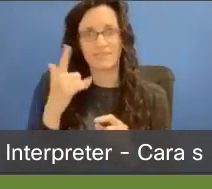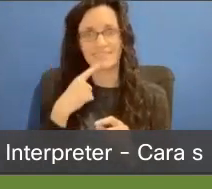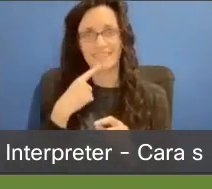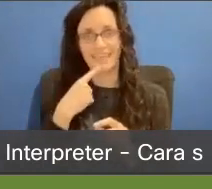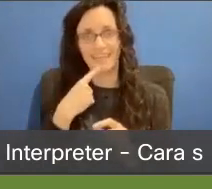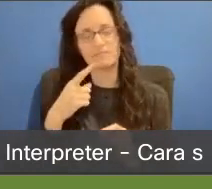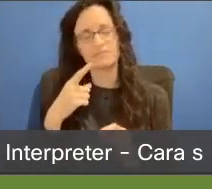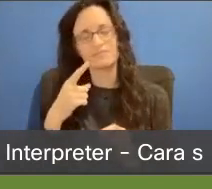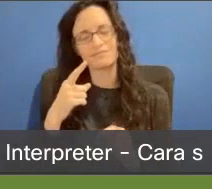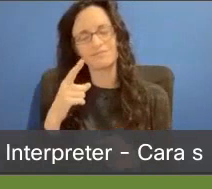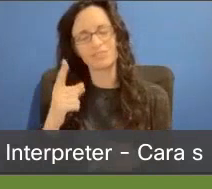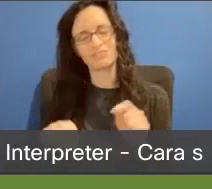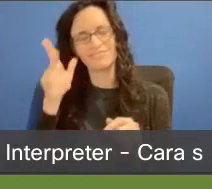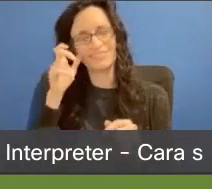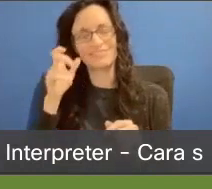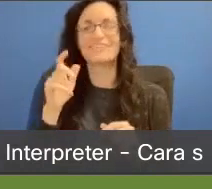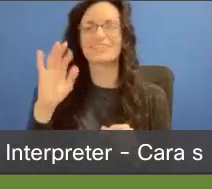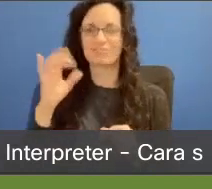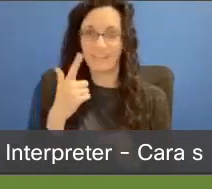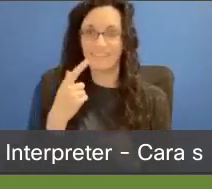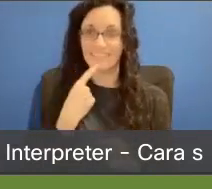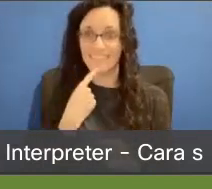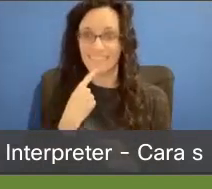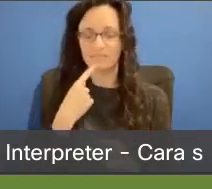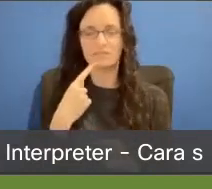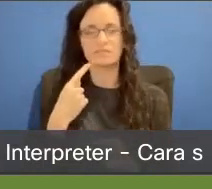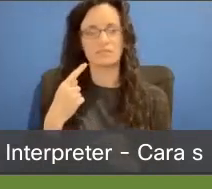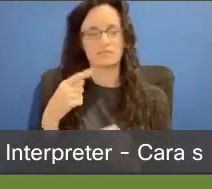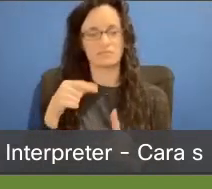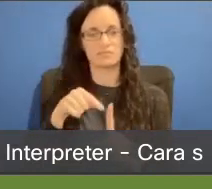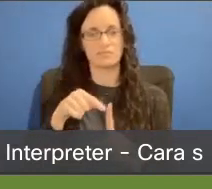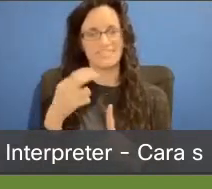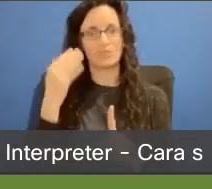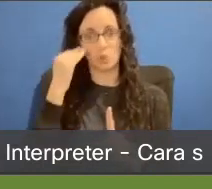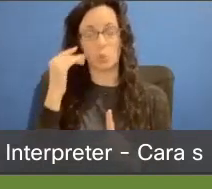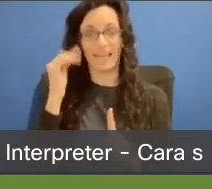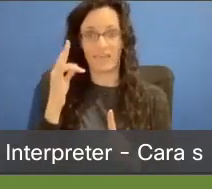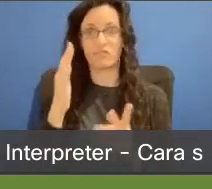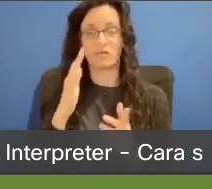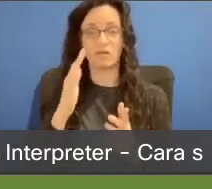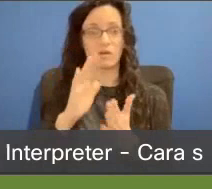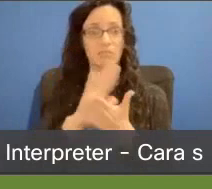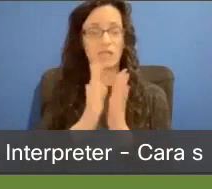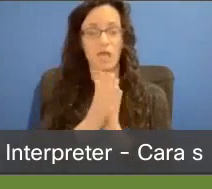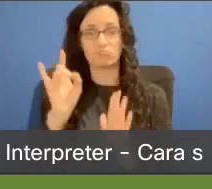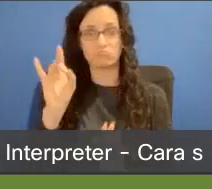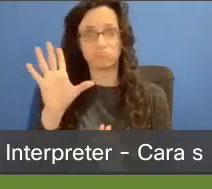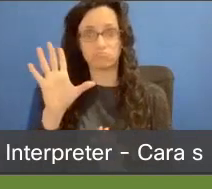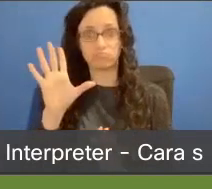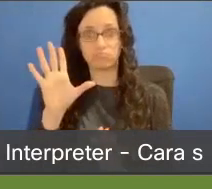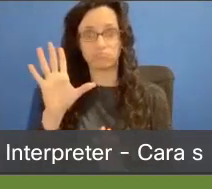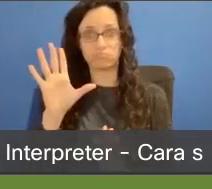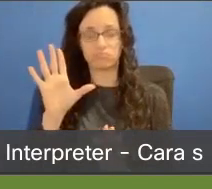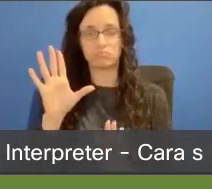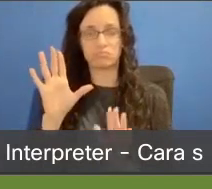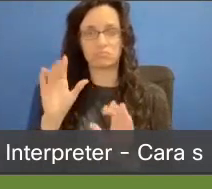Craig was saying he knew if things got bad, he always had now, right? So